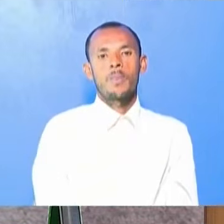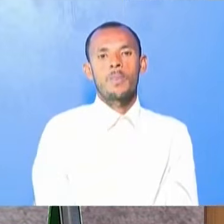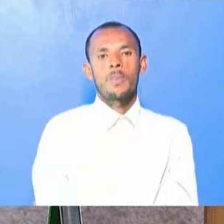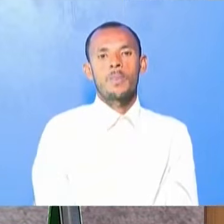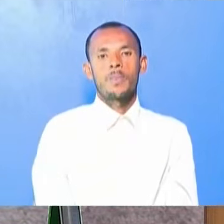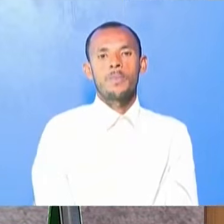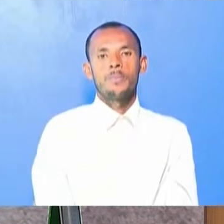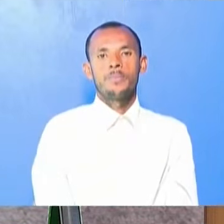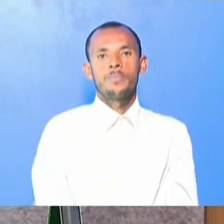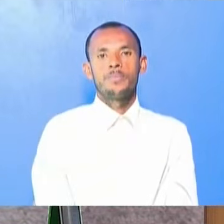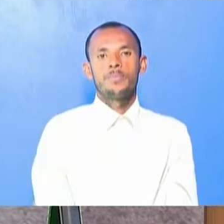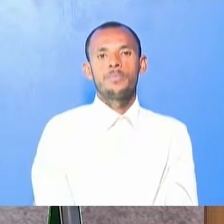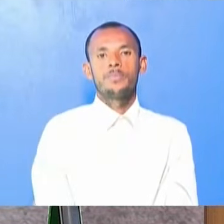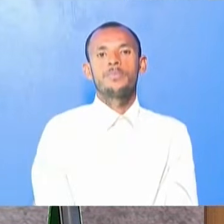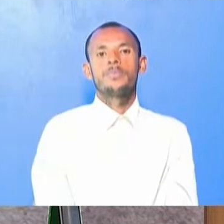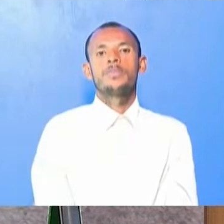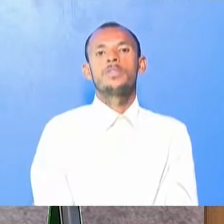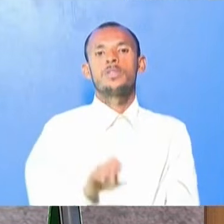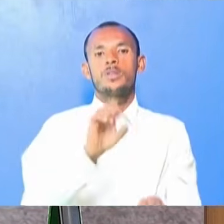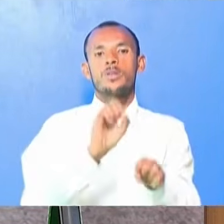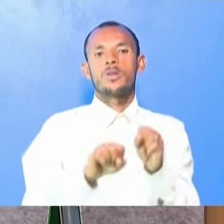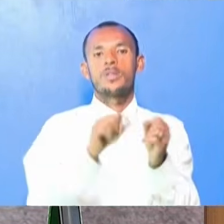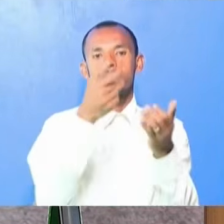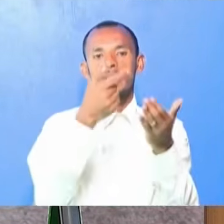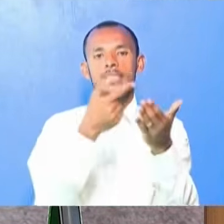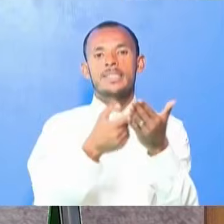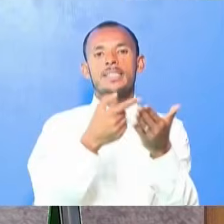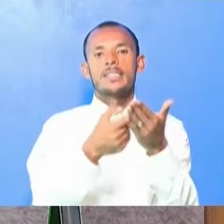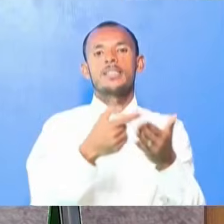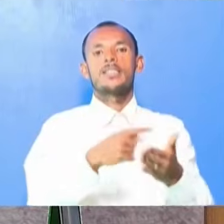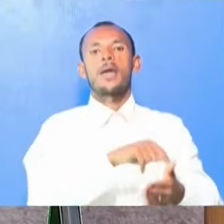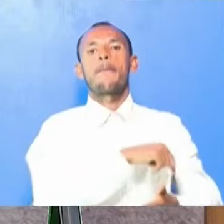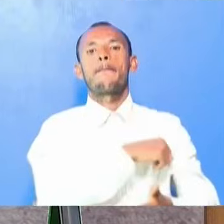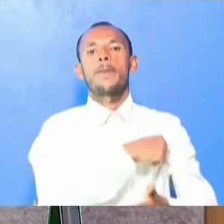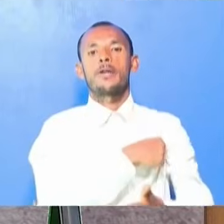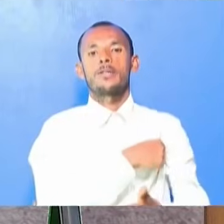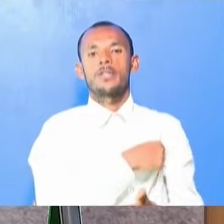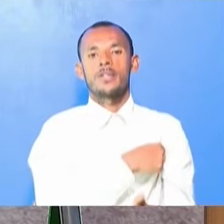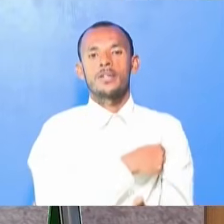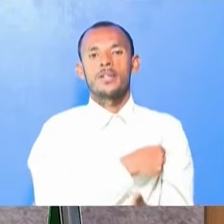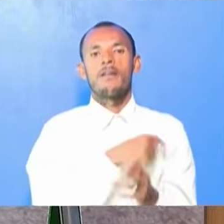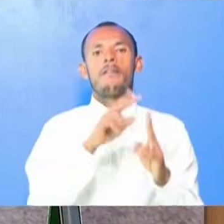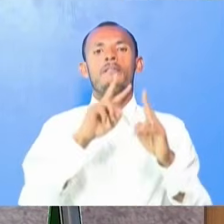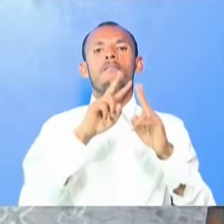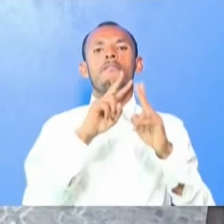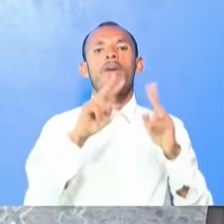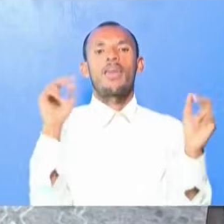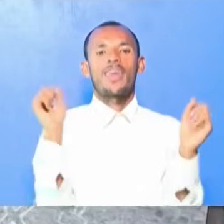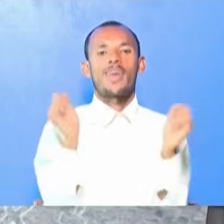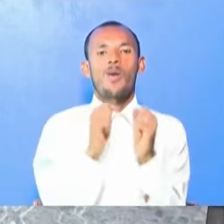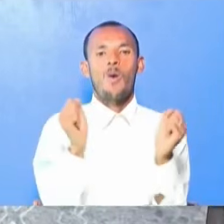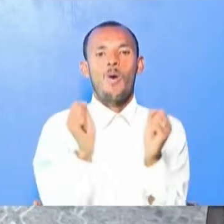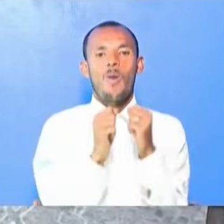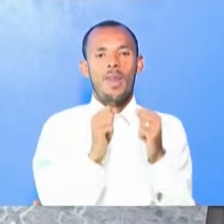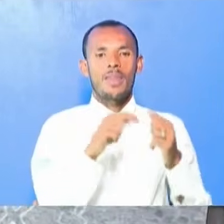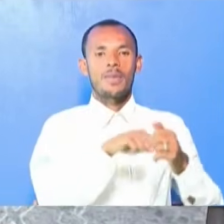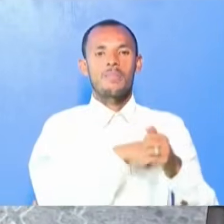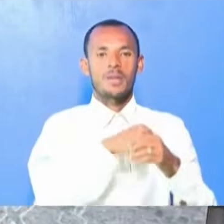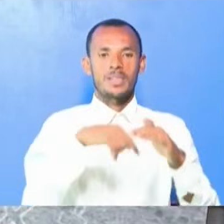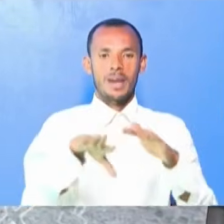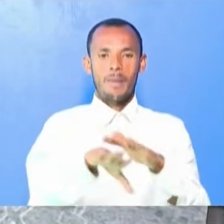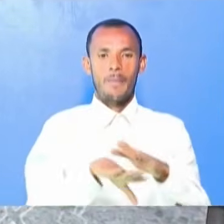Okay, so such temperatures, such a very cold temperature below